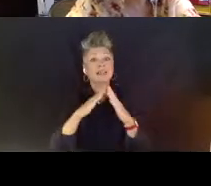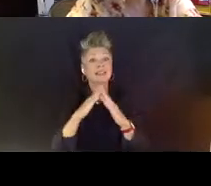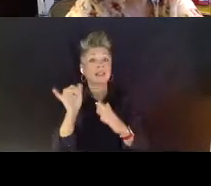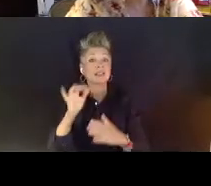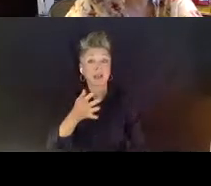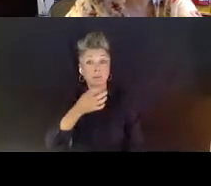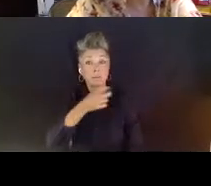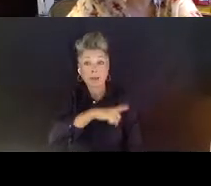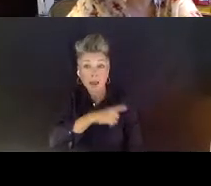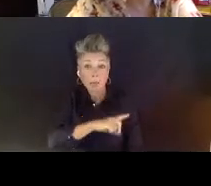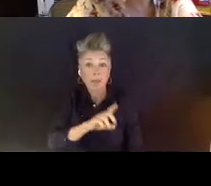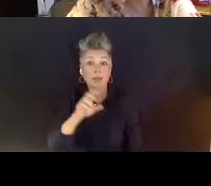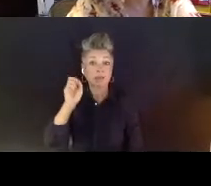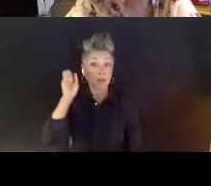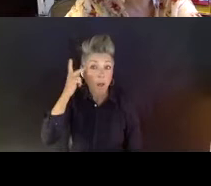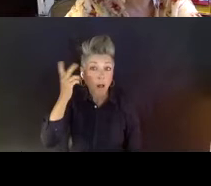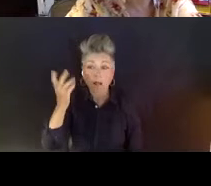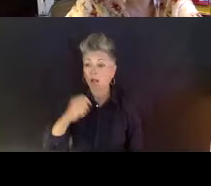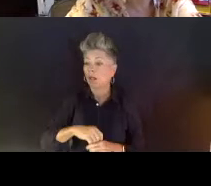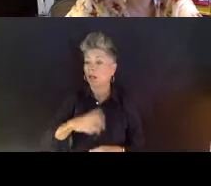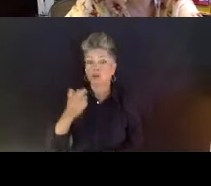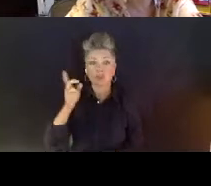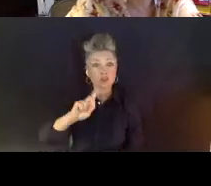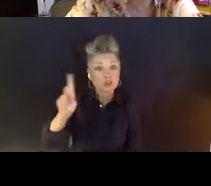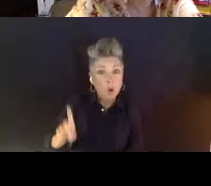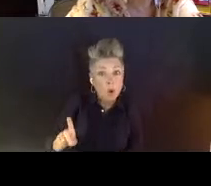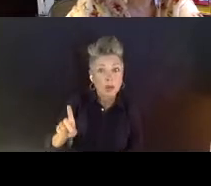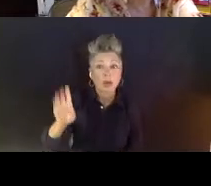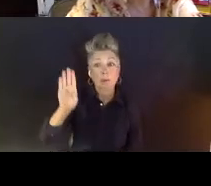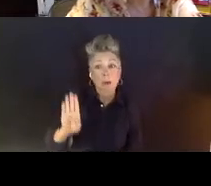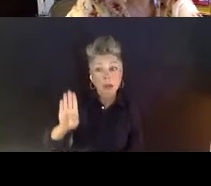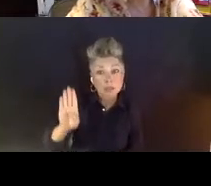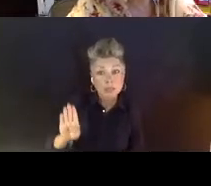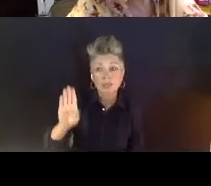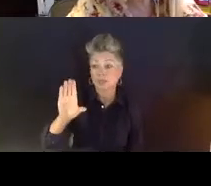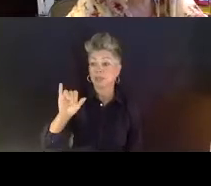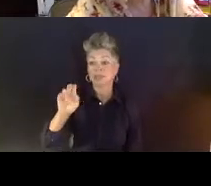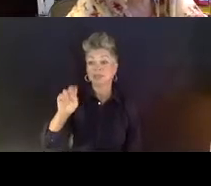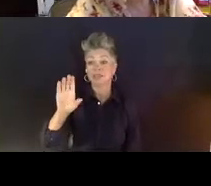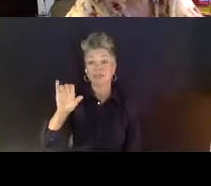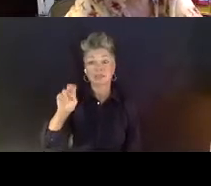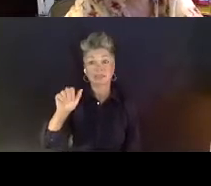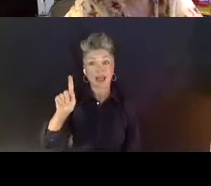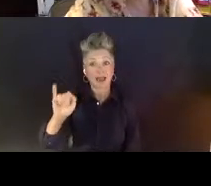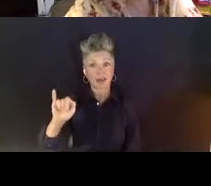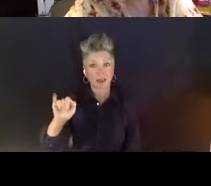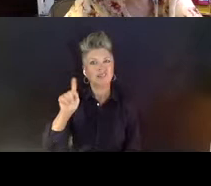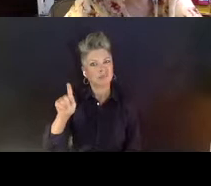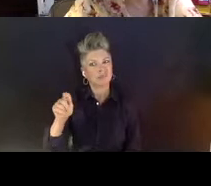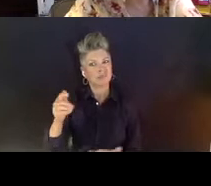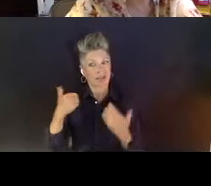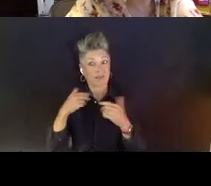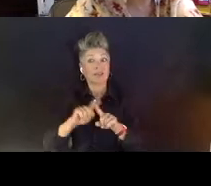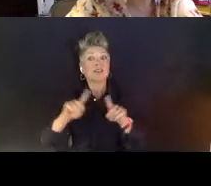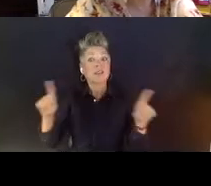Paul, Detroit, Boston, Cincinnati started creating a different pedestrian